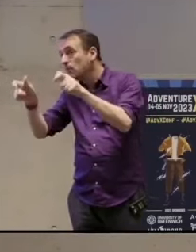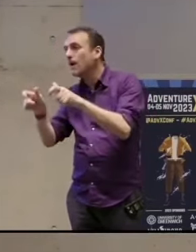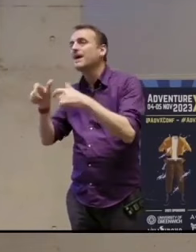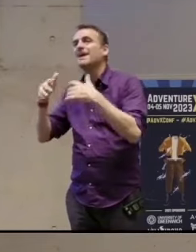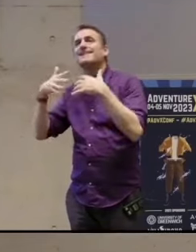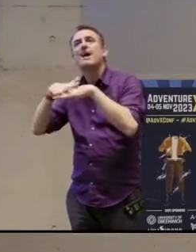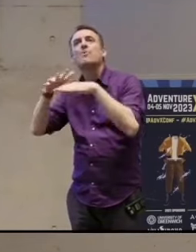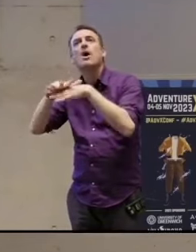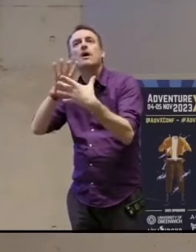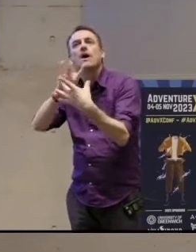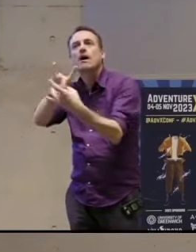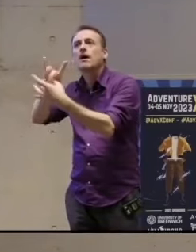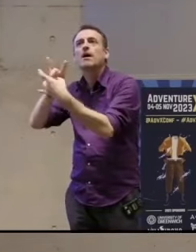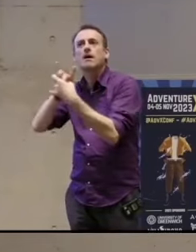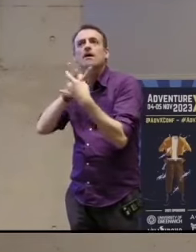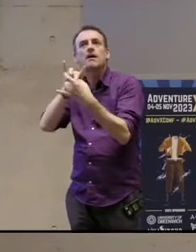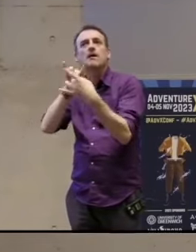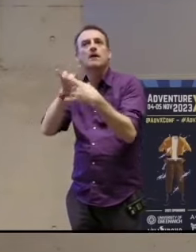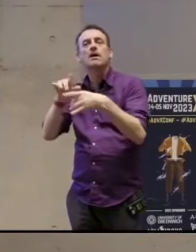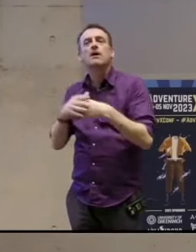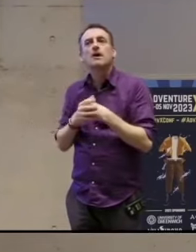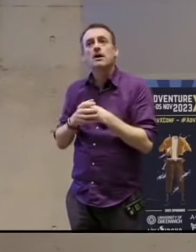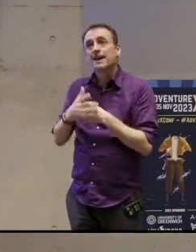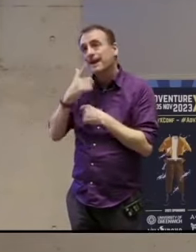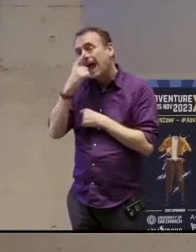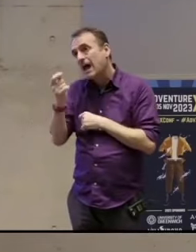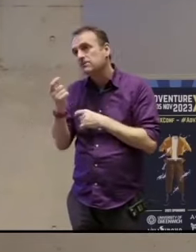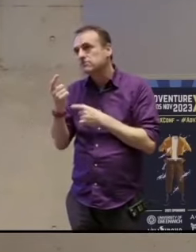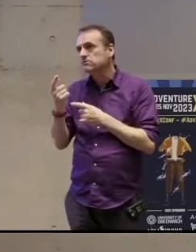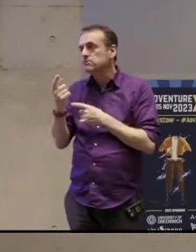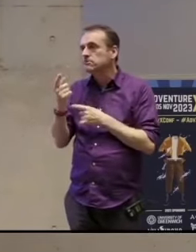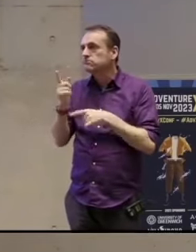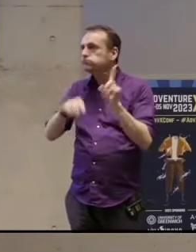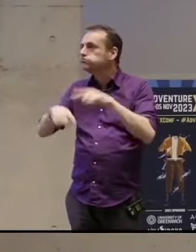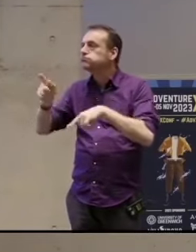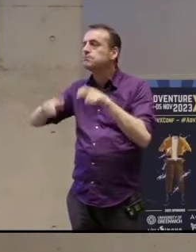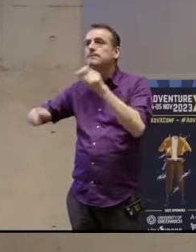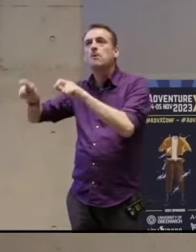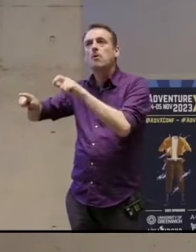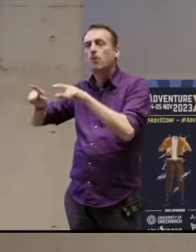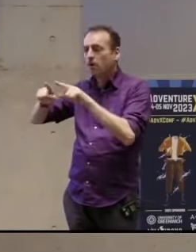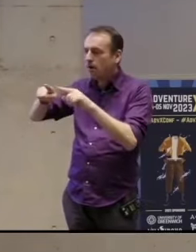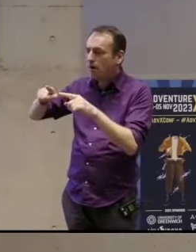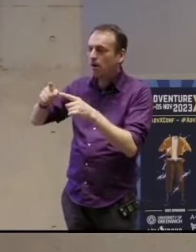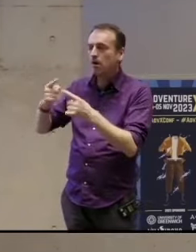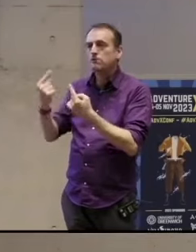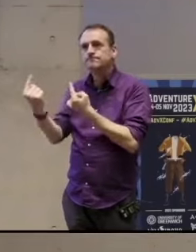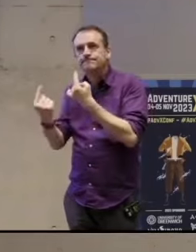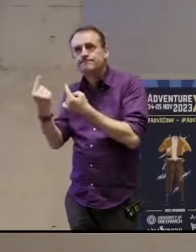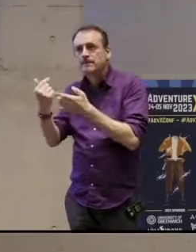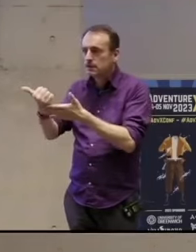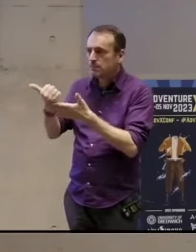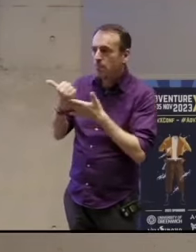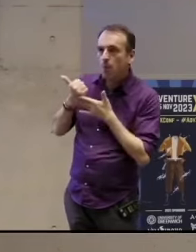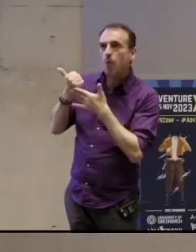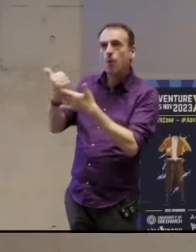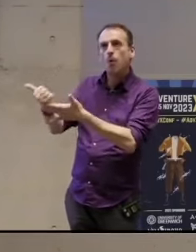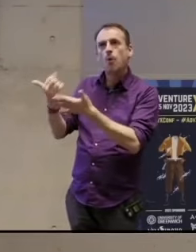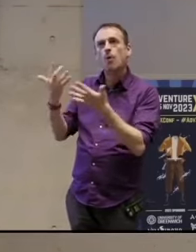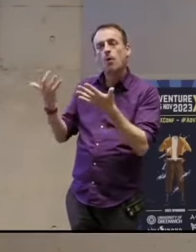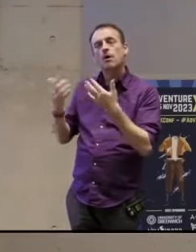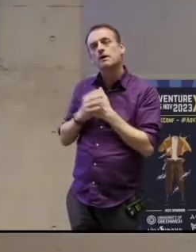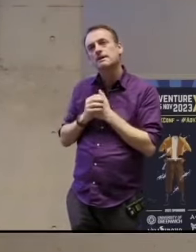or you know, like find a network of people who can support your feedback. But yeah, I